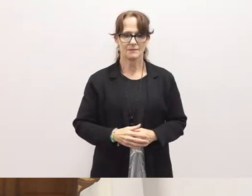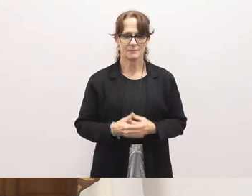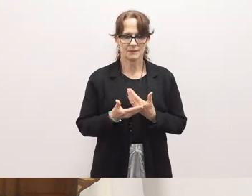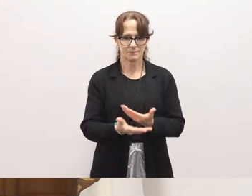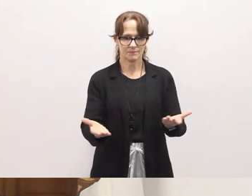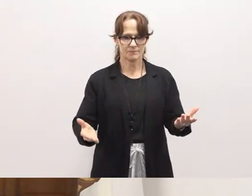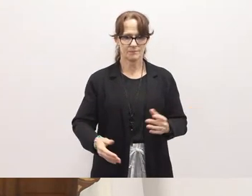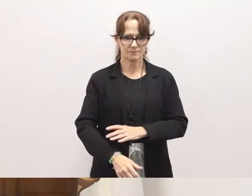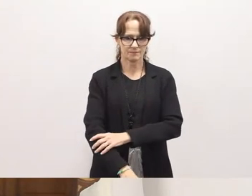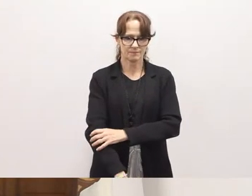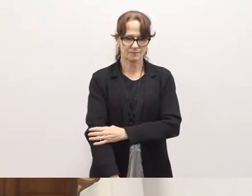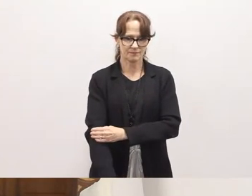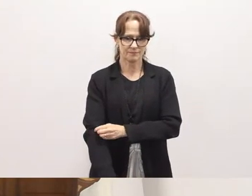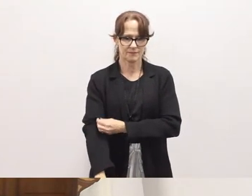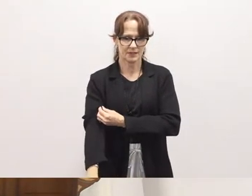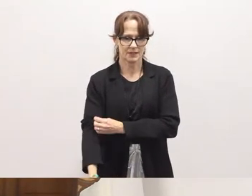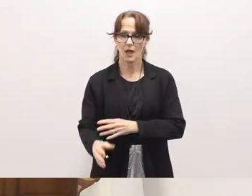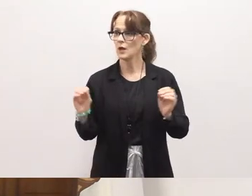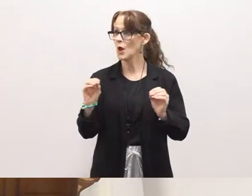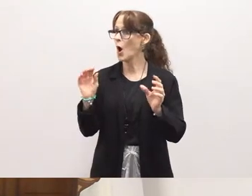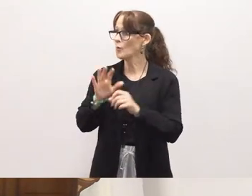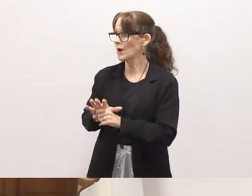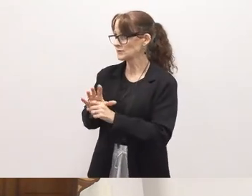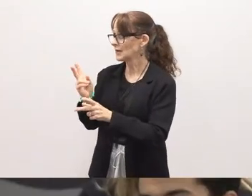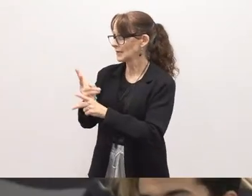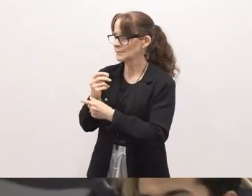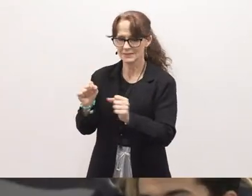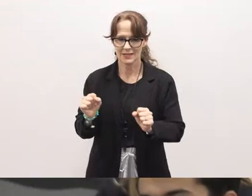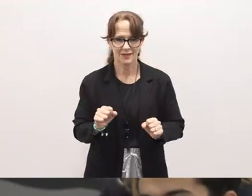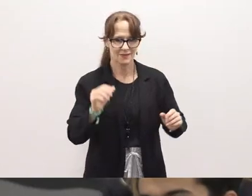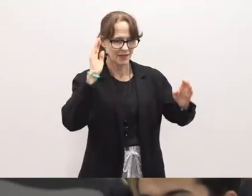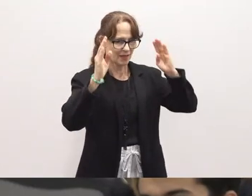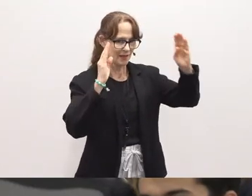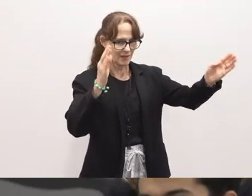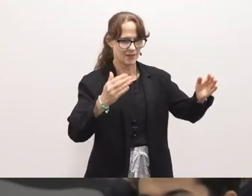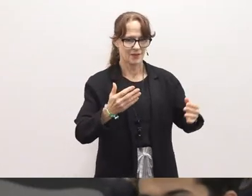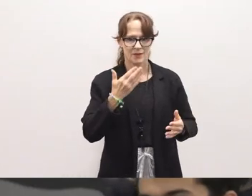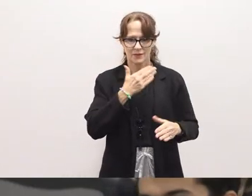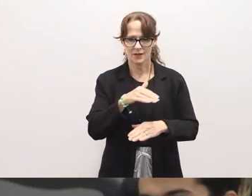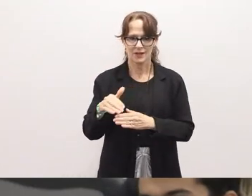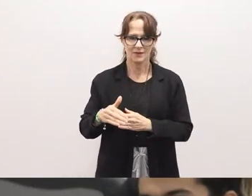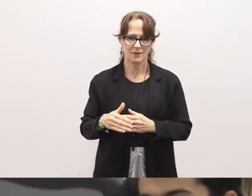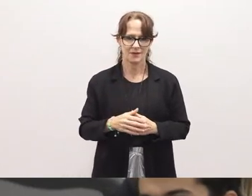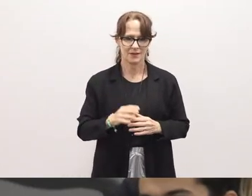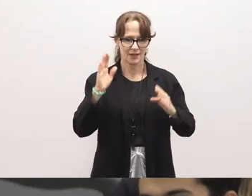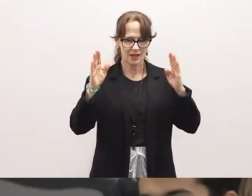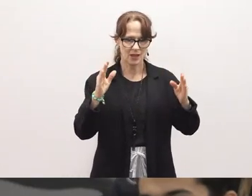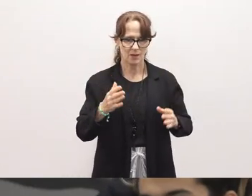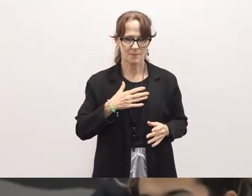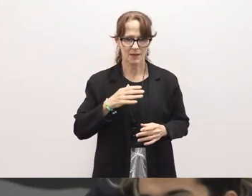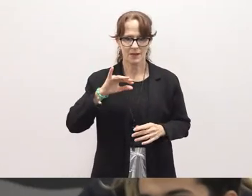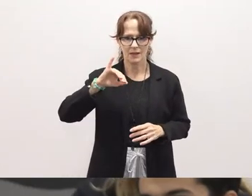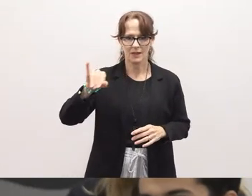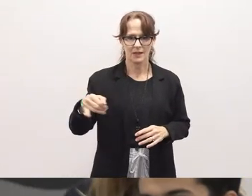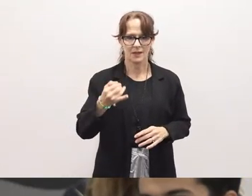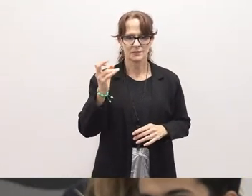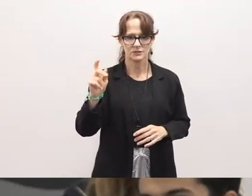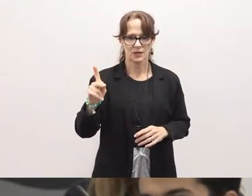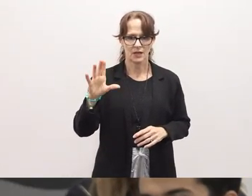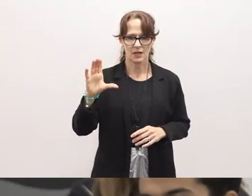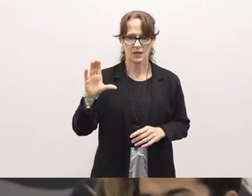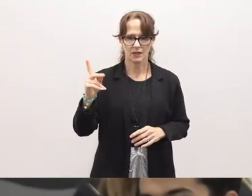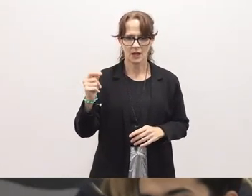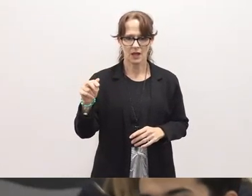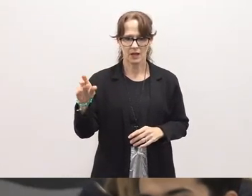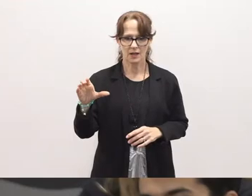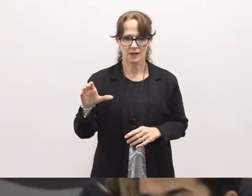yours. Yeah, no pressure. Keep us safe. Evening. Good evening, Madam President, members of the board, and Superintendent Baker. My name is Jack Kalanick. And